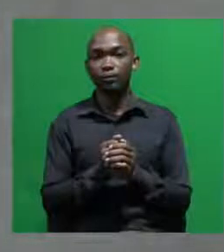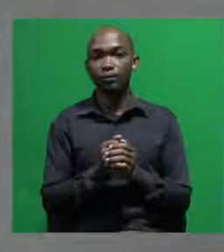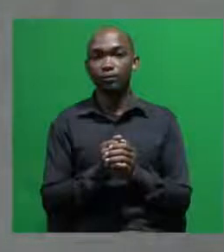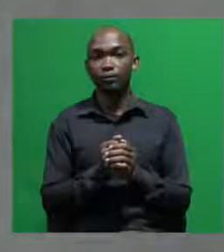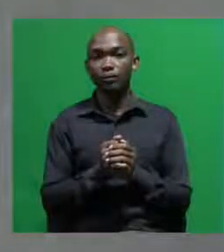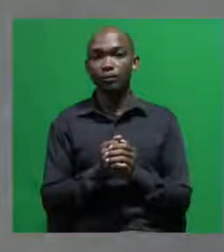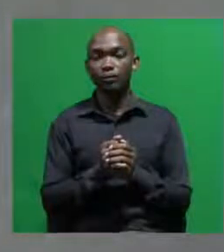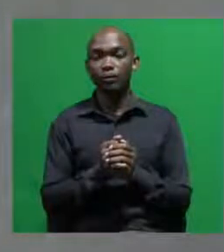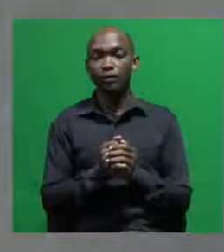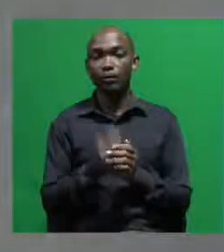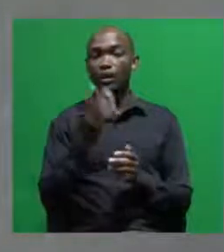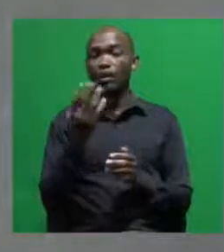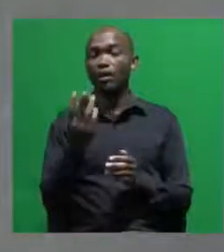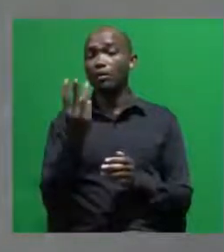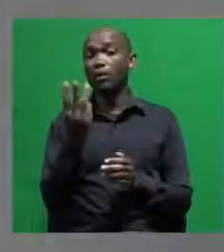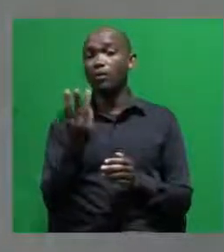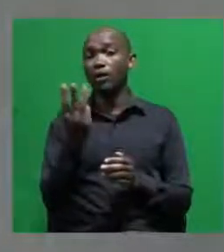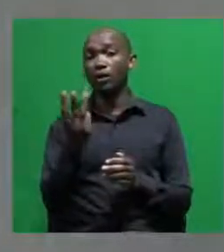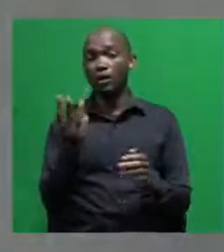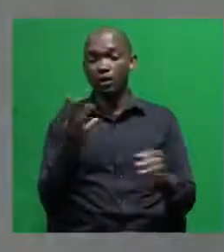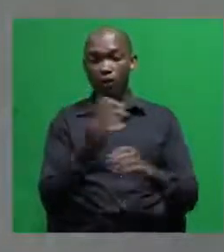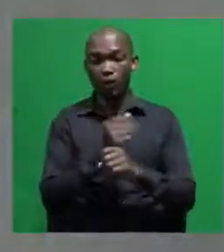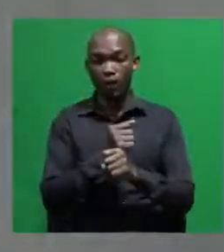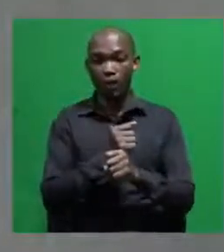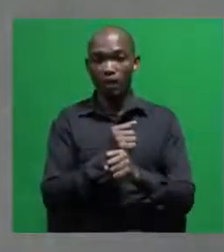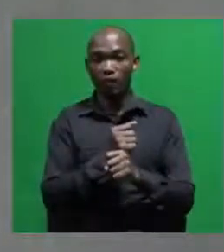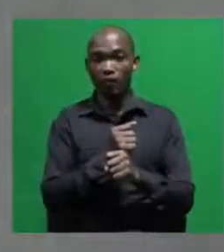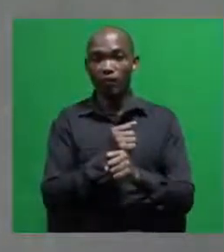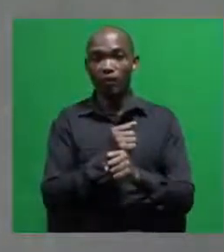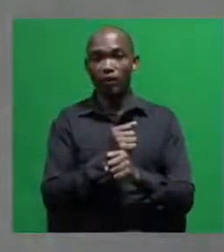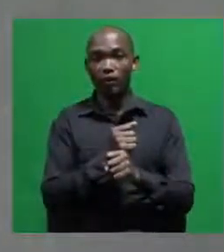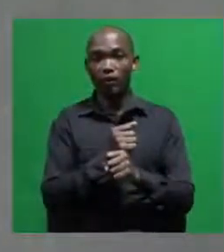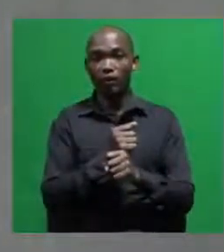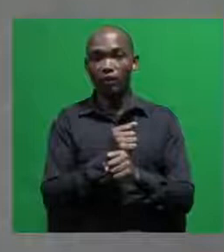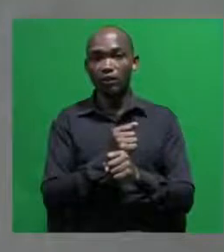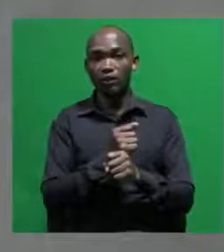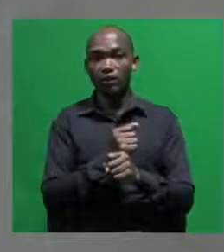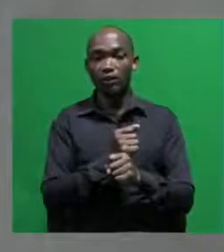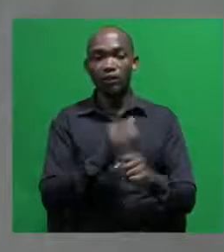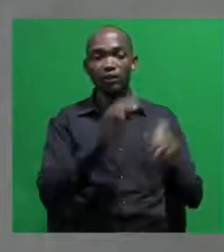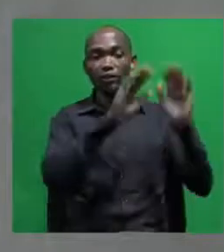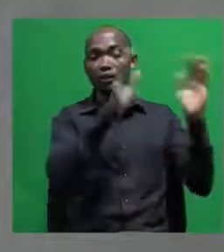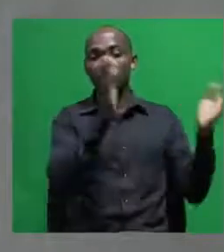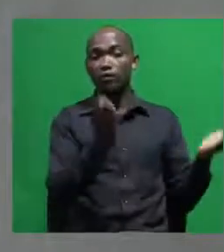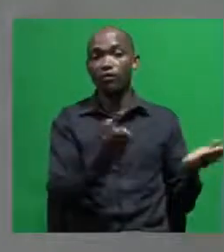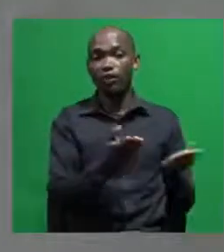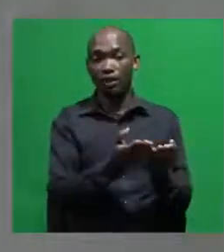Then, number 3, we have sphere.